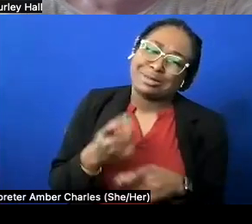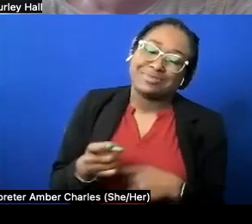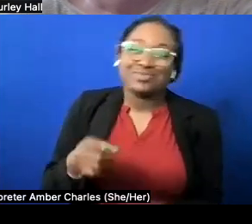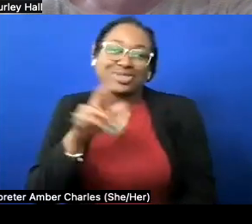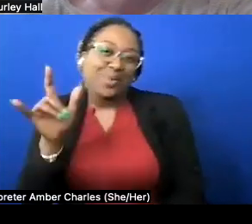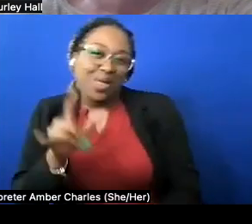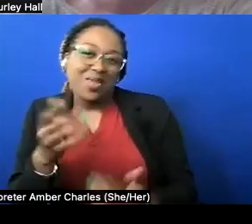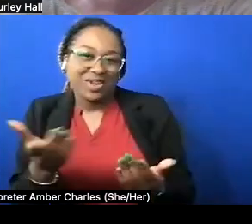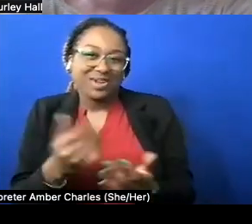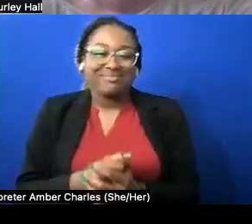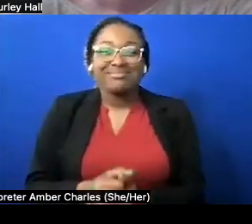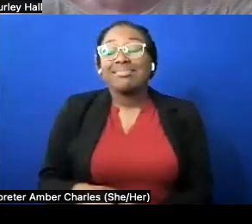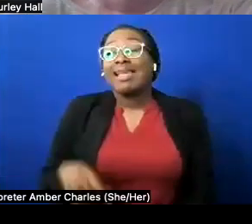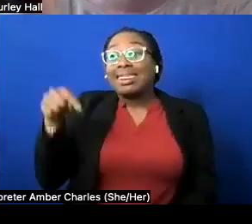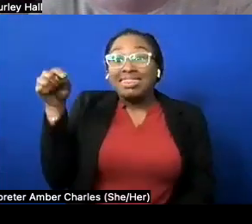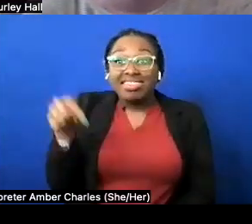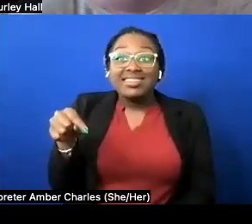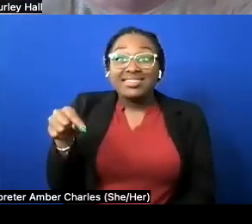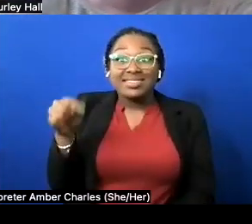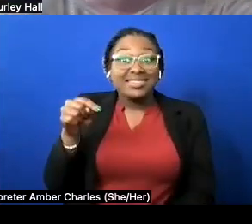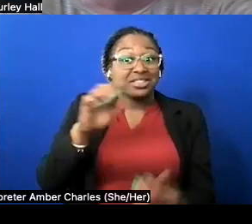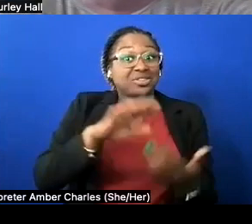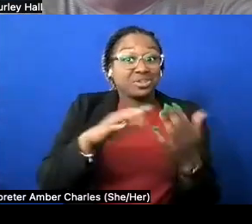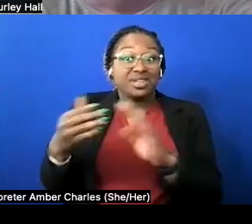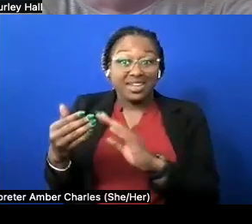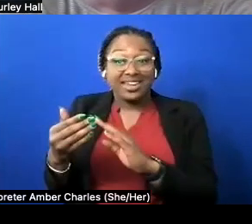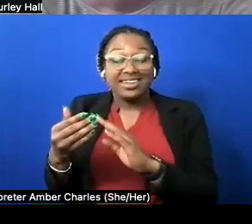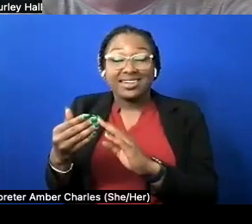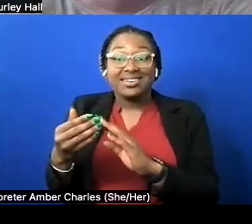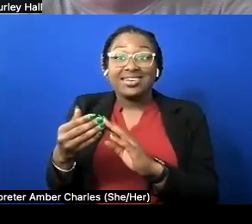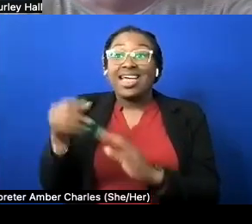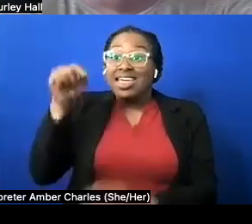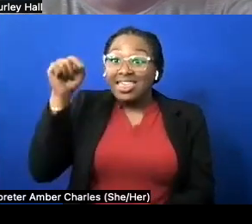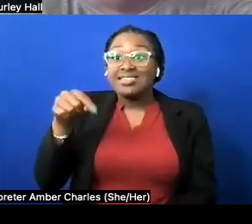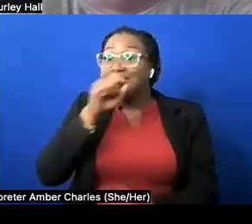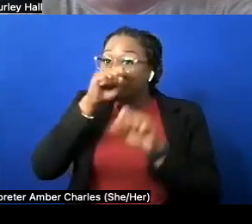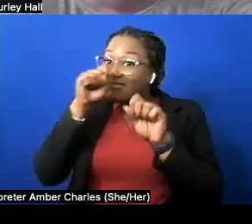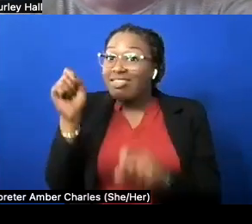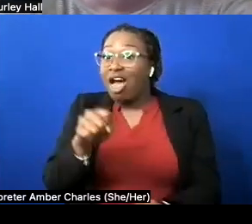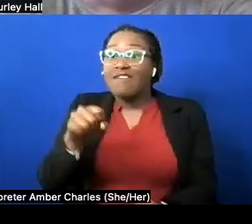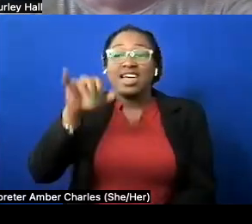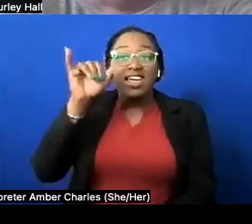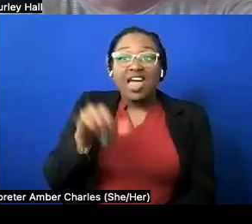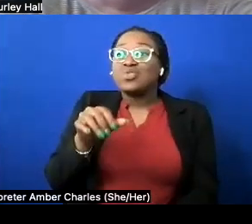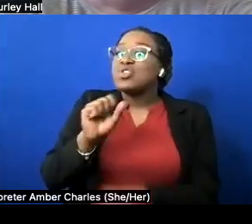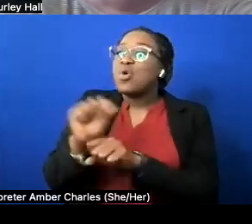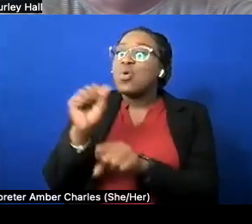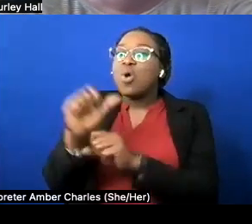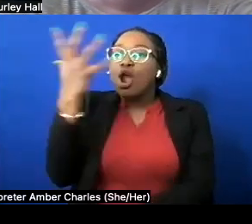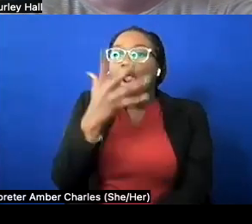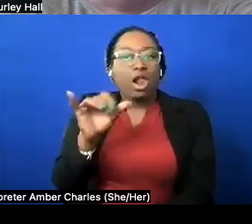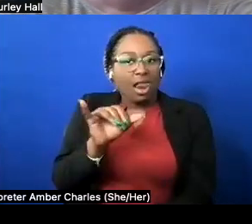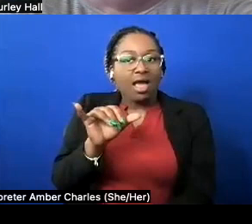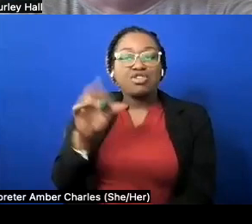here. This is community. This is love. This is what the work looks like. The reason that